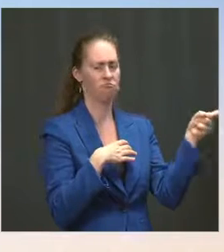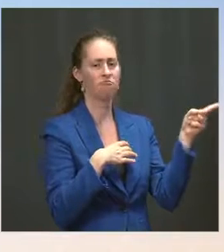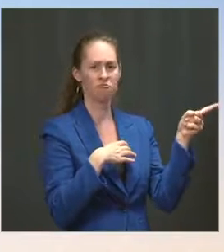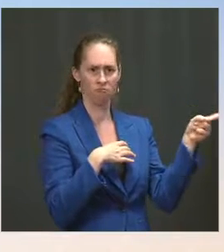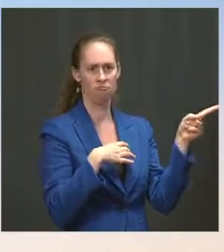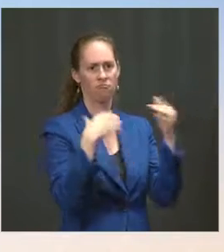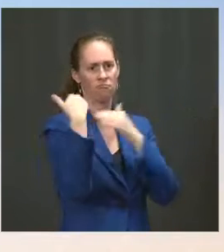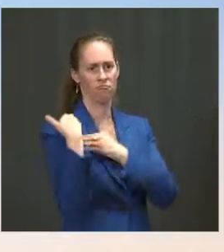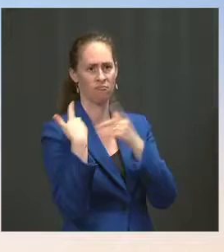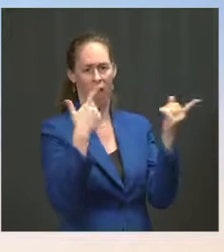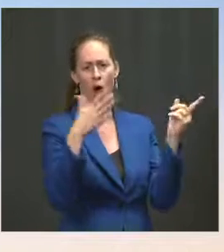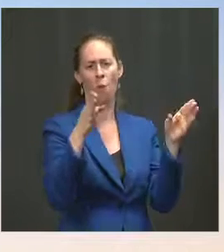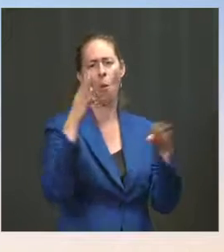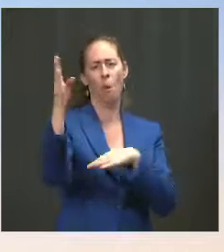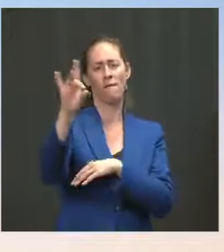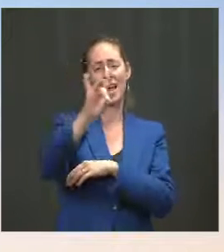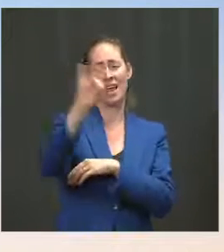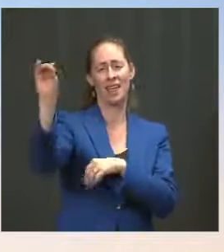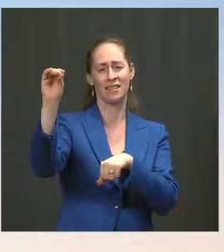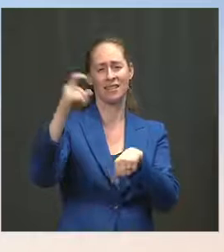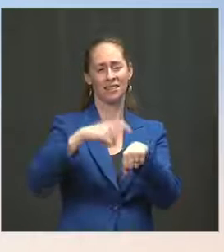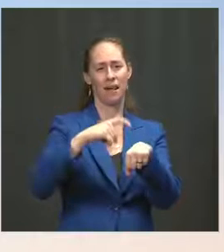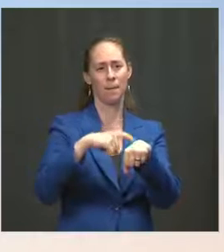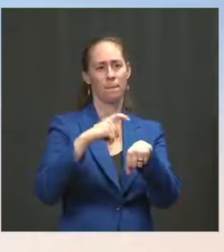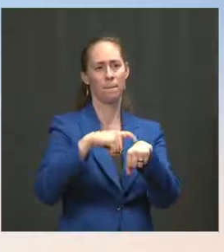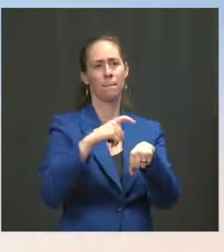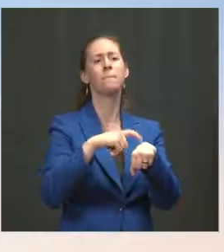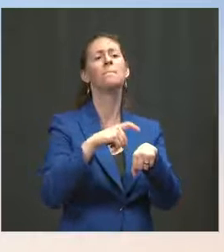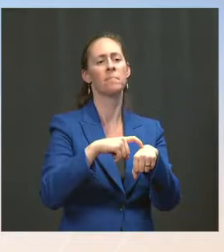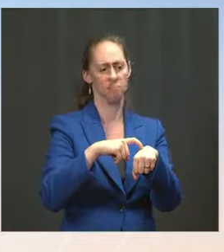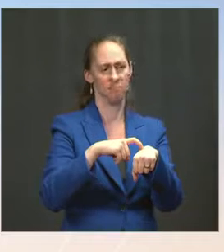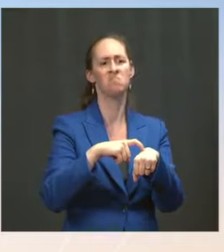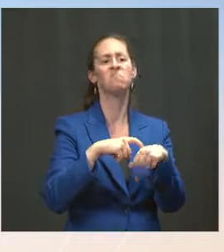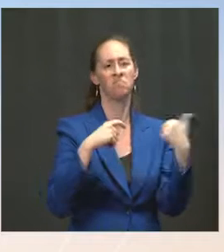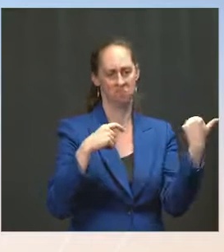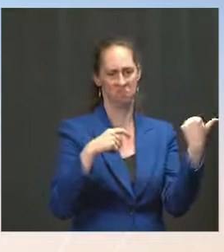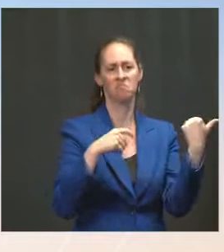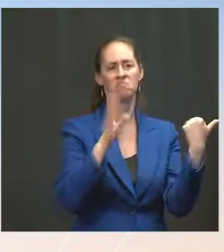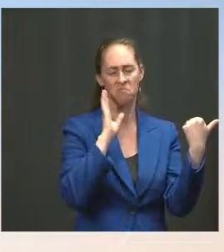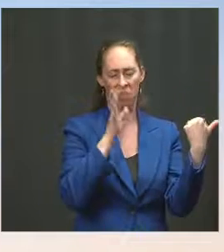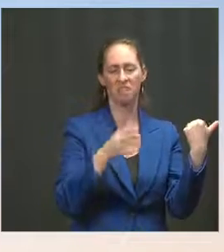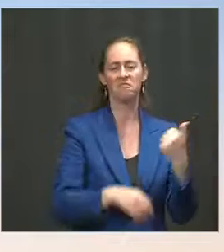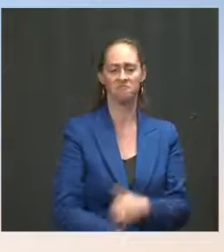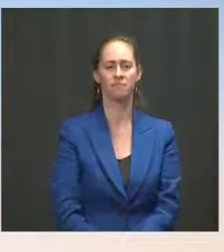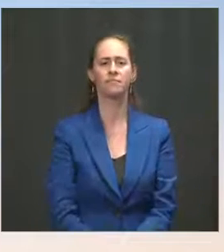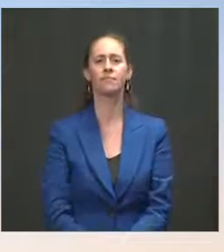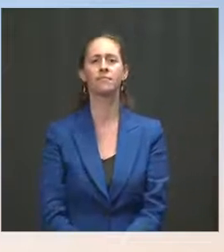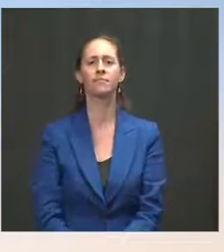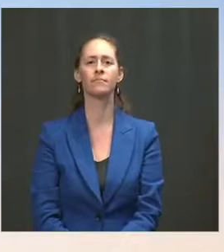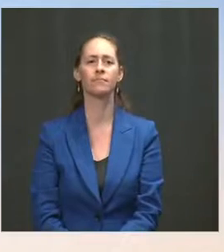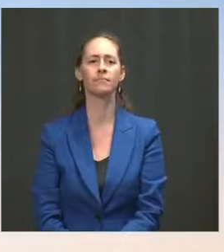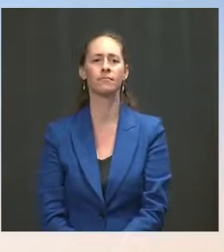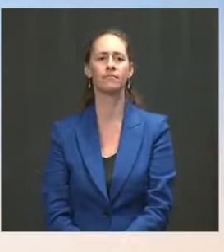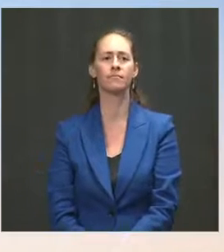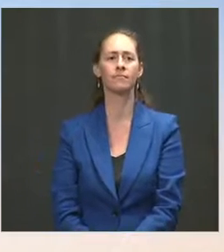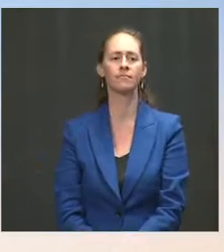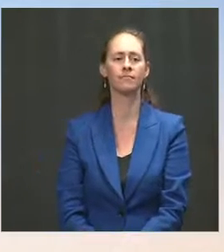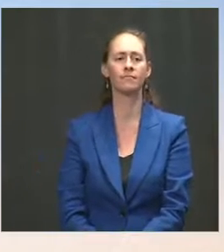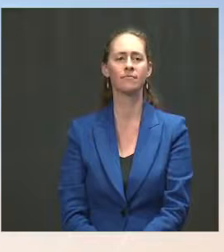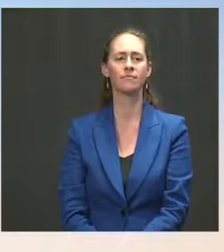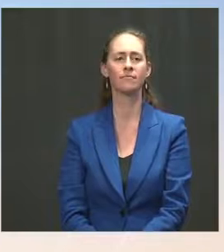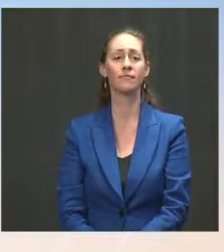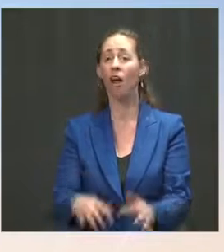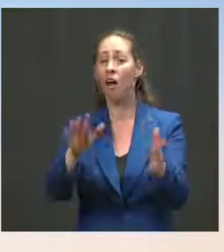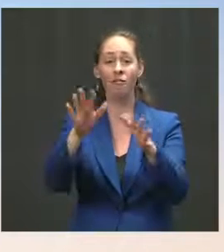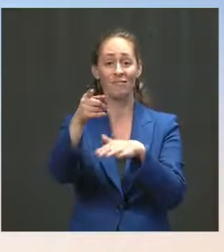he could raise the debt limit. He believes Congress should and will act to do it. Go ahead. Thanks, Jen. I wanted Oh, did we? Okay. Go ahead, and then we'll go